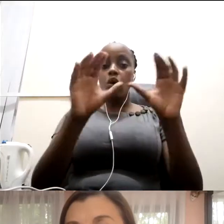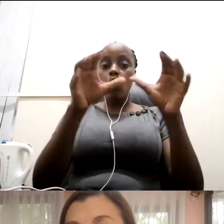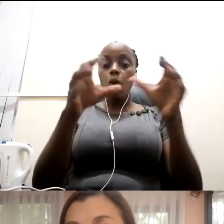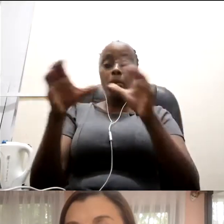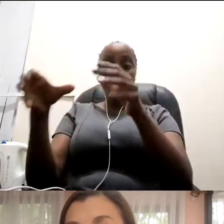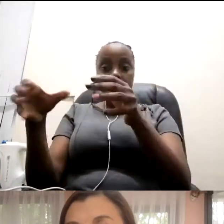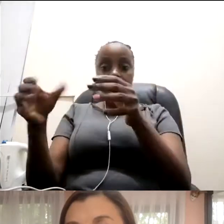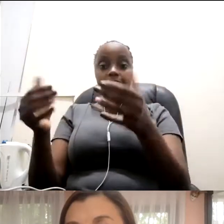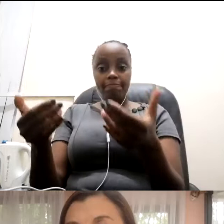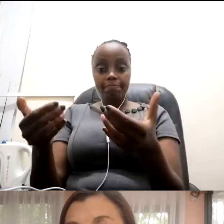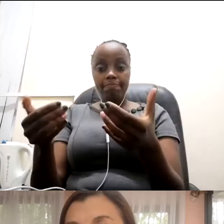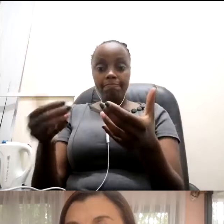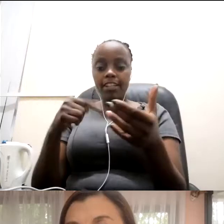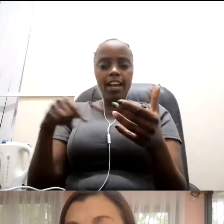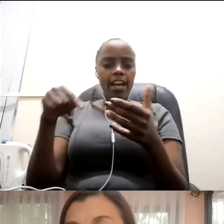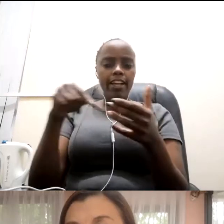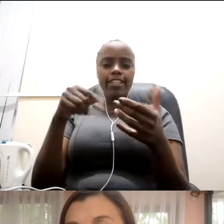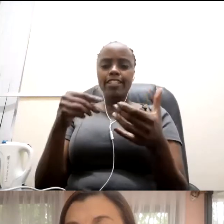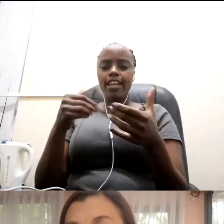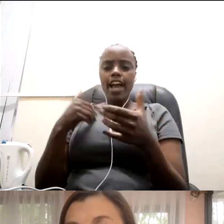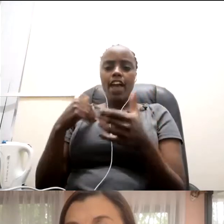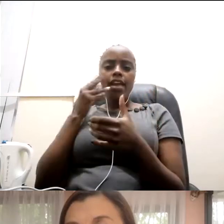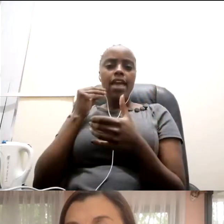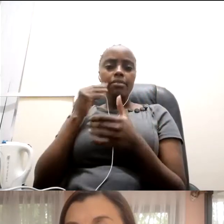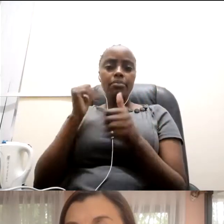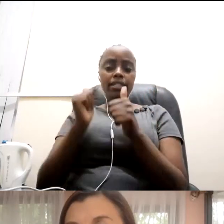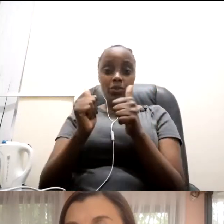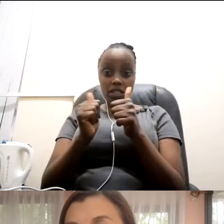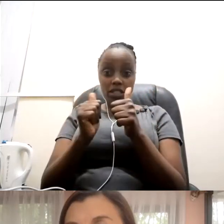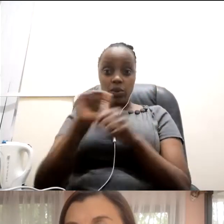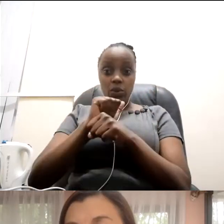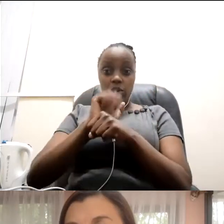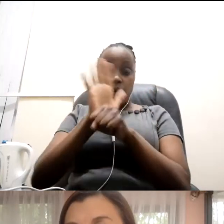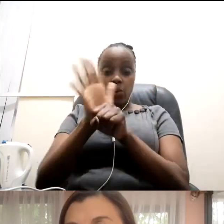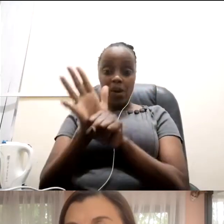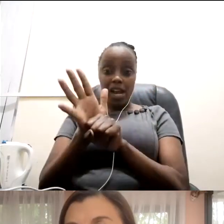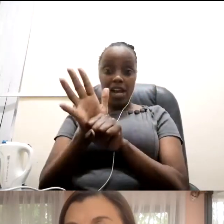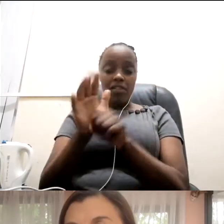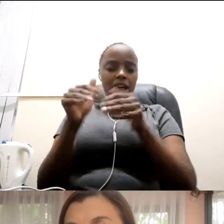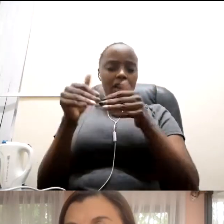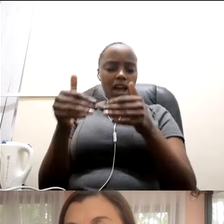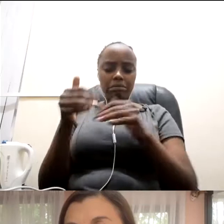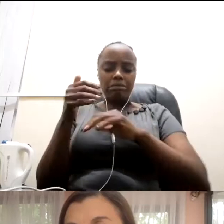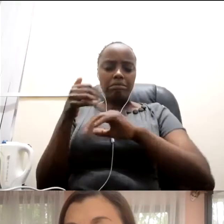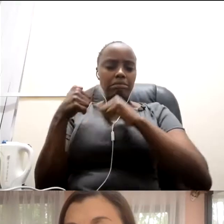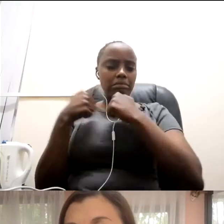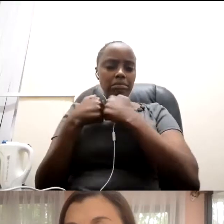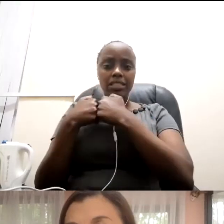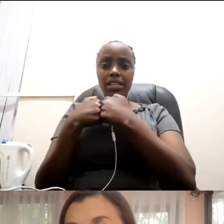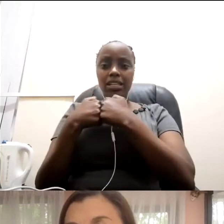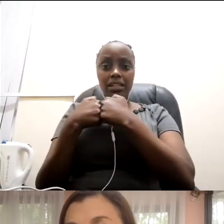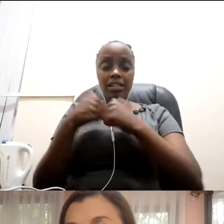terms of what we are experiencing around COVID-19 and how difficult has been